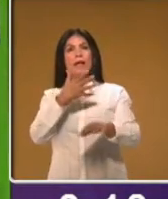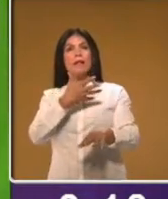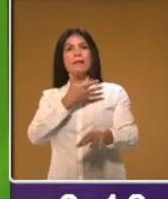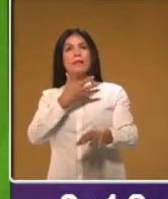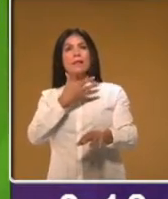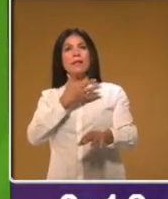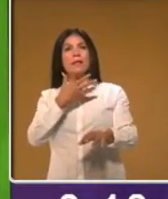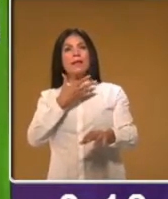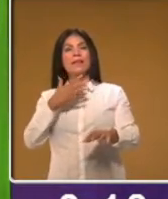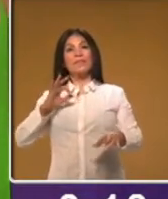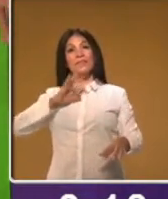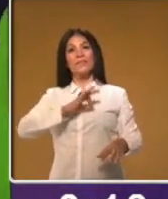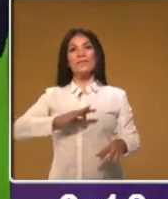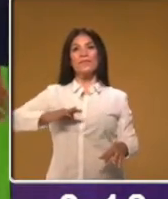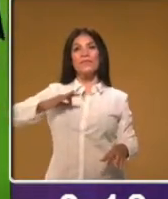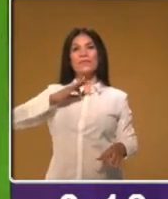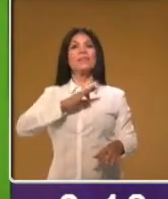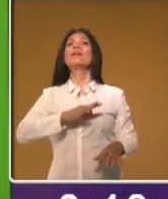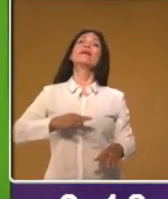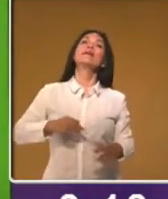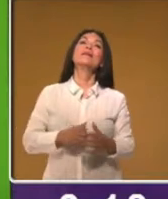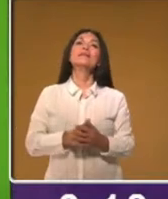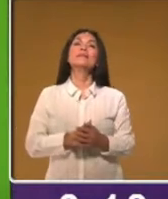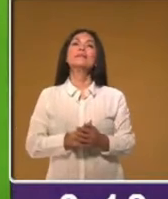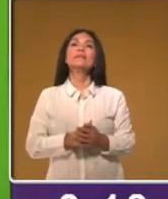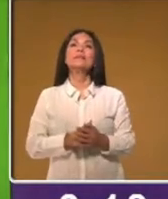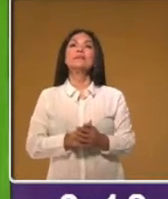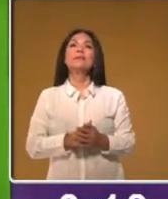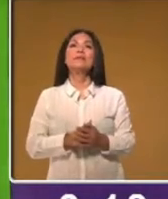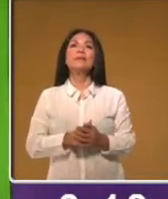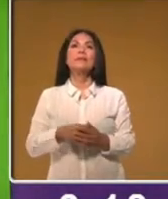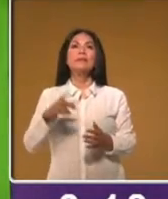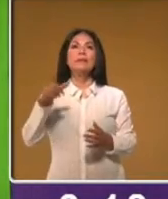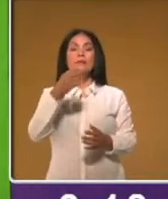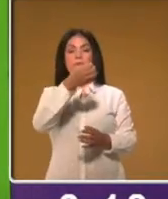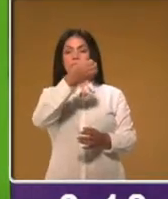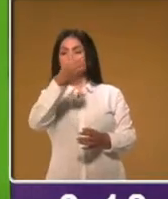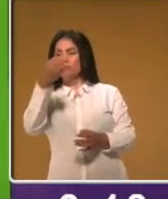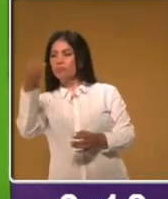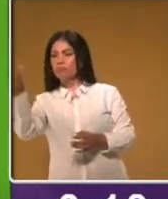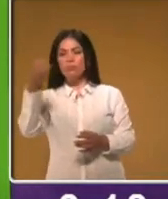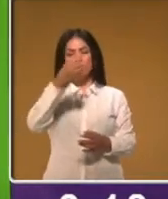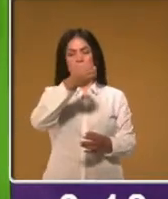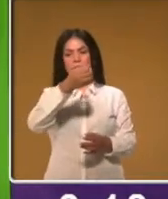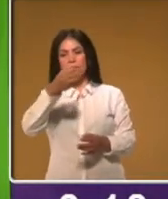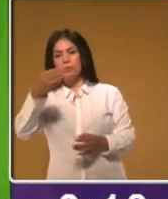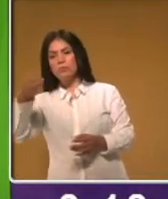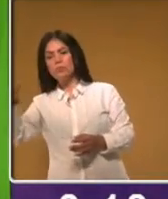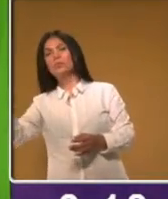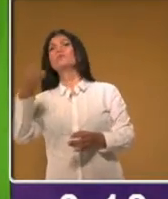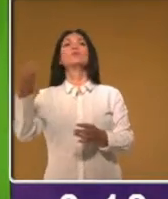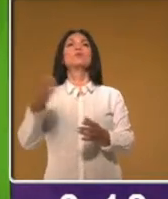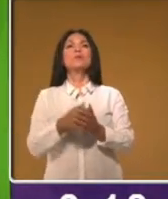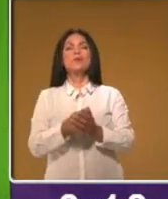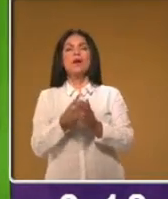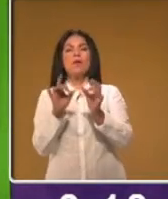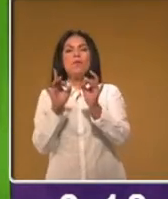unhappiness, the opposite of happy. A statement expressing discontent or unhappiness about a